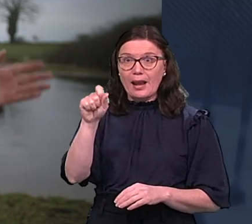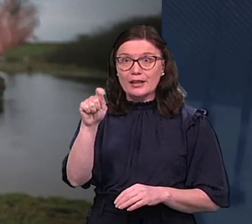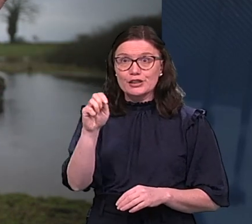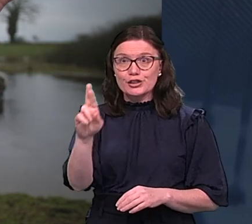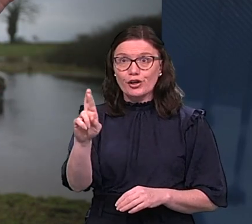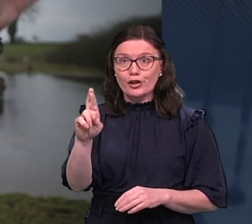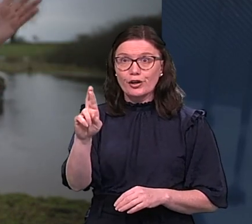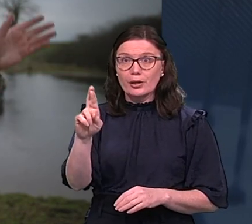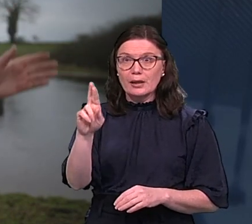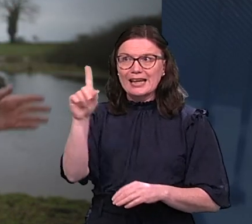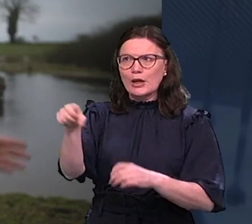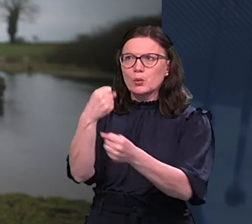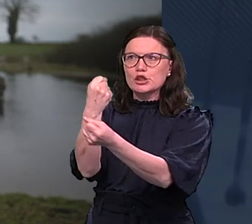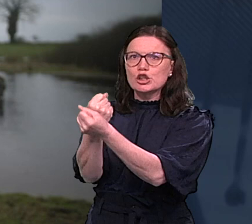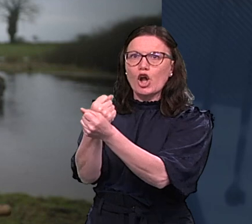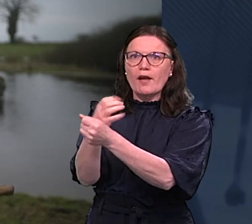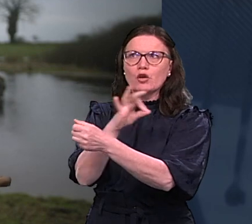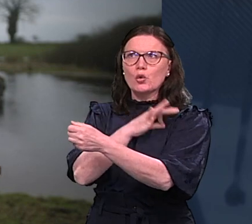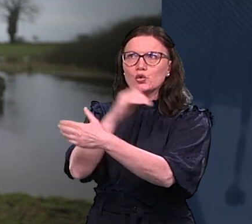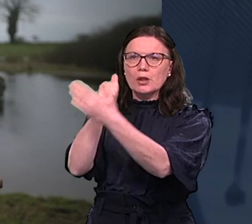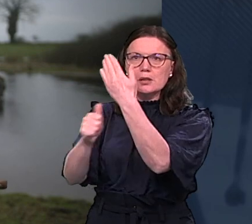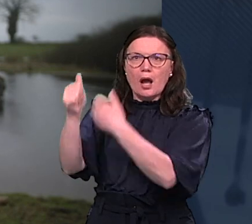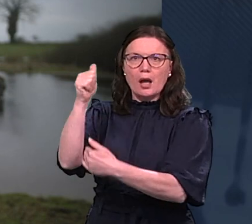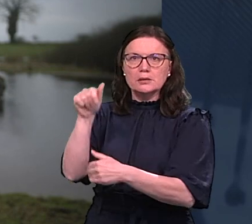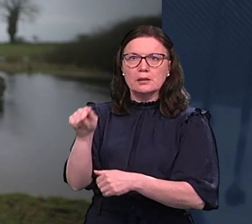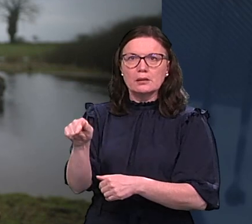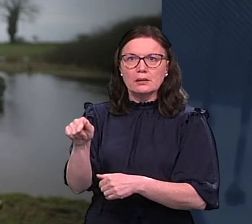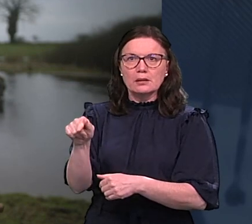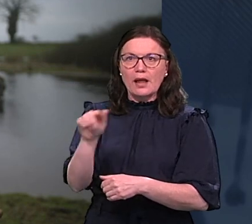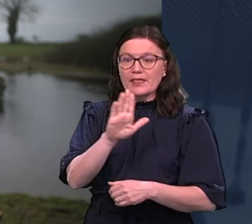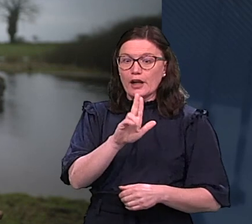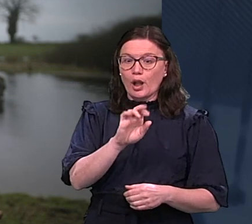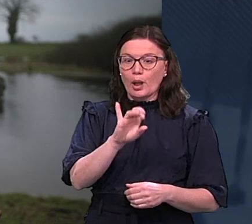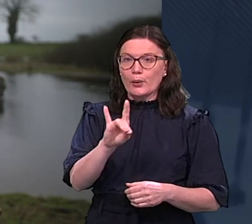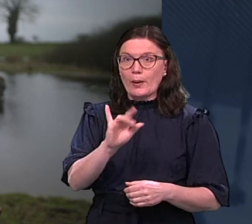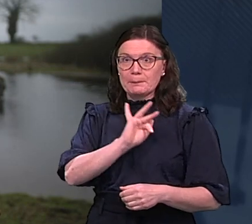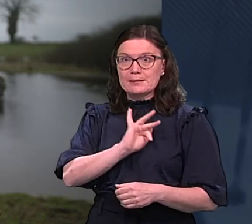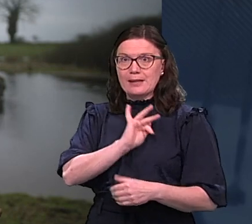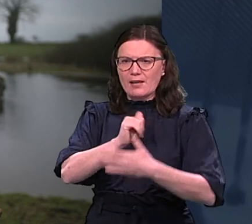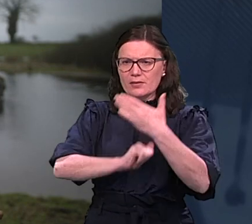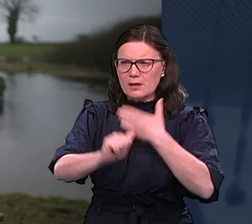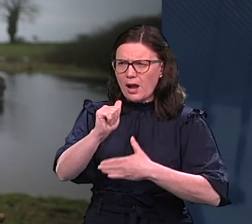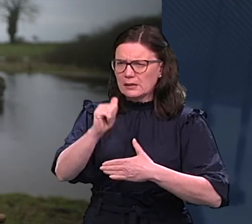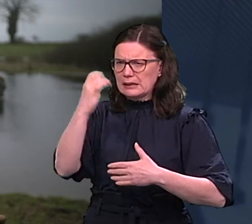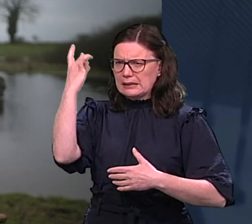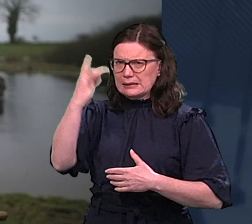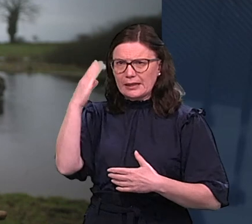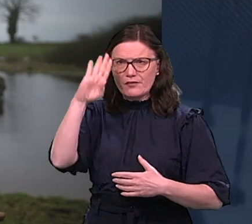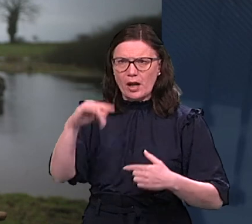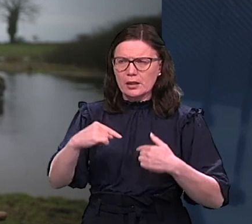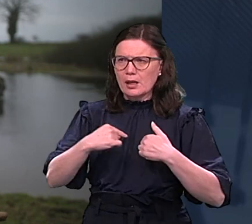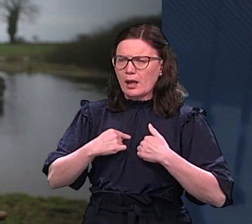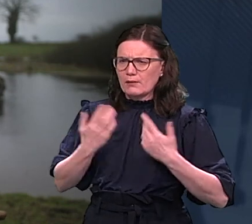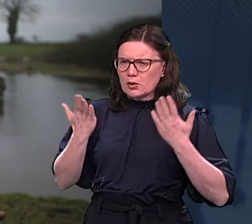who was son of Dagda, the good god. Lu, being a god, the King of Ireland, had